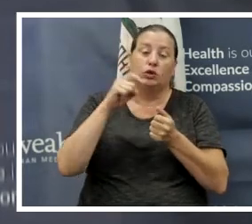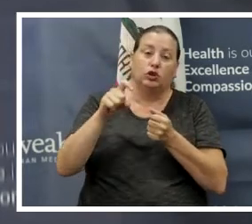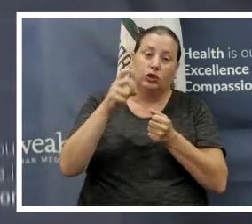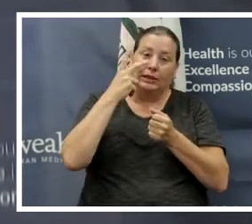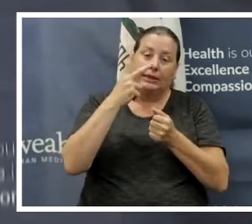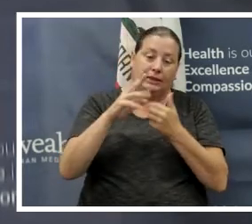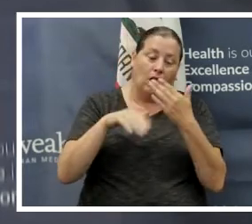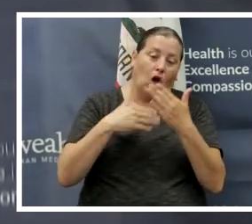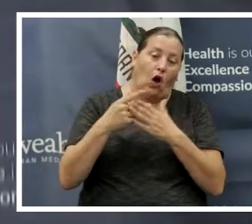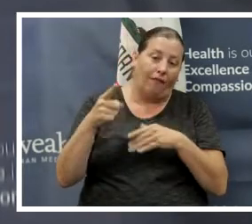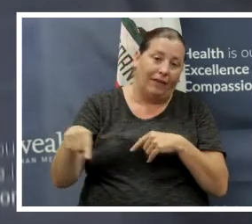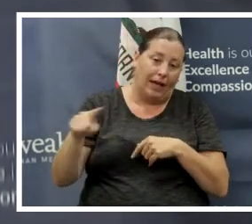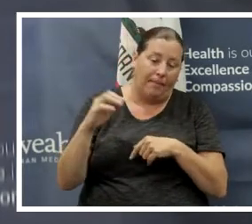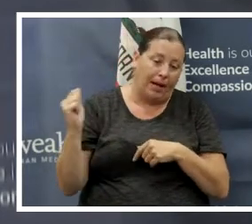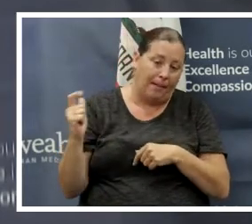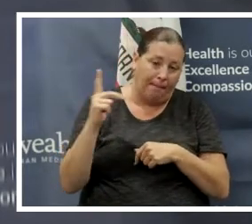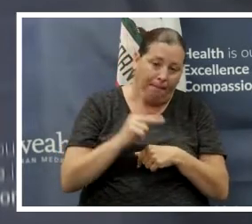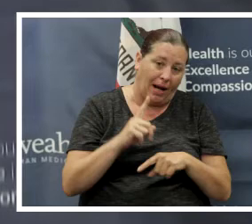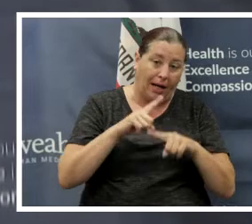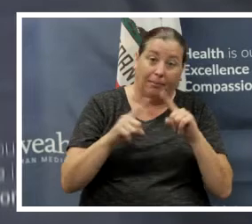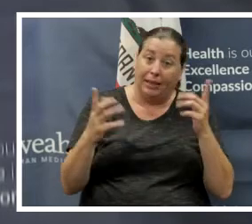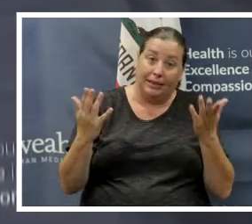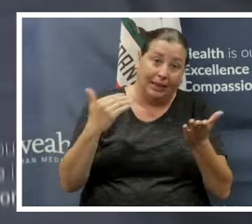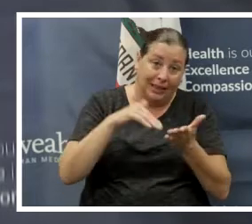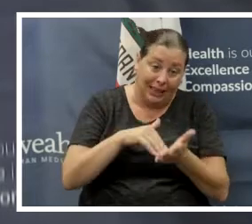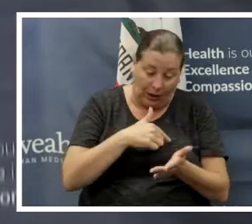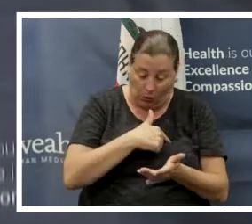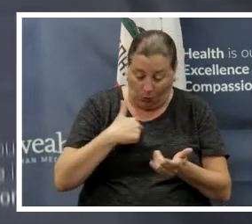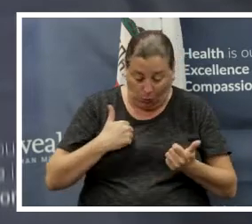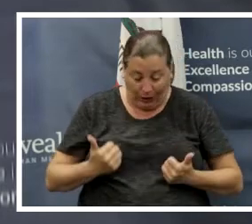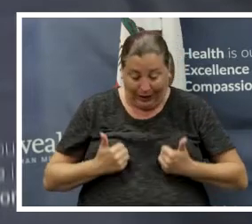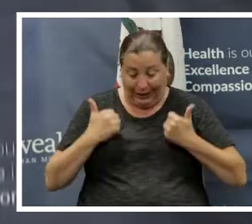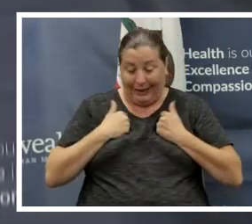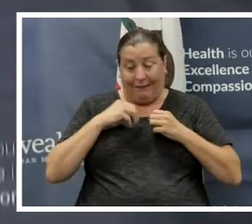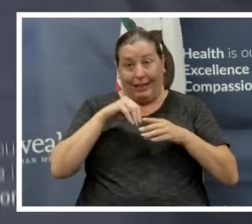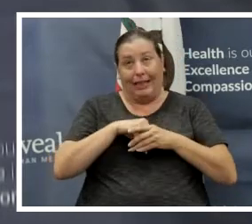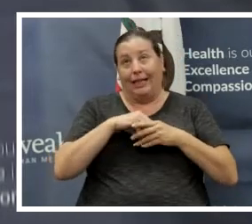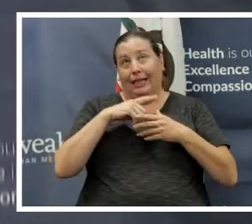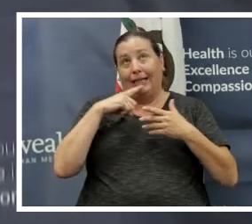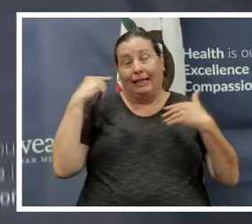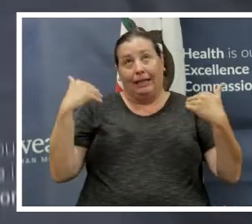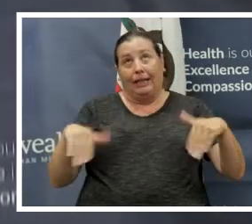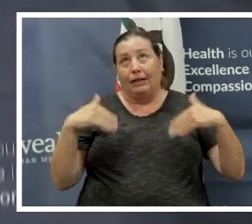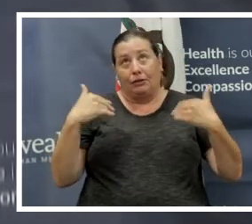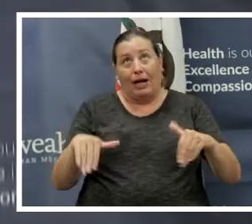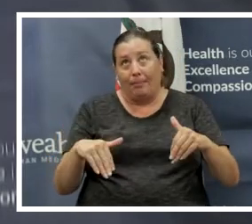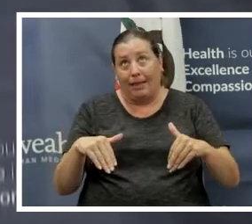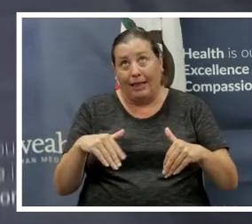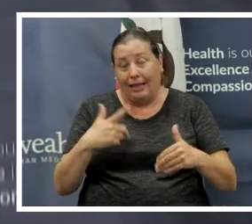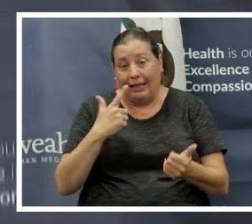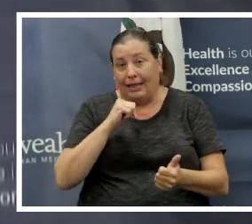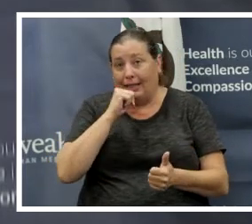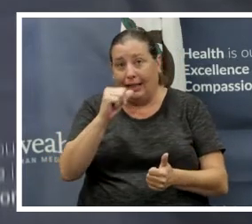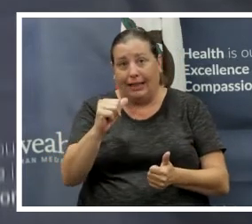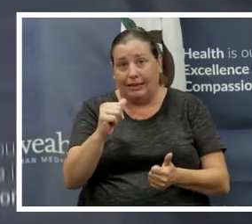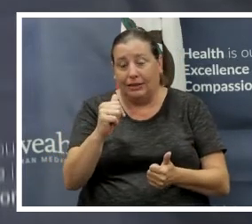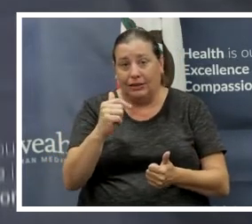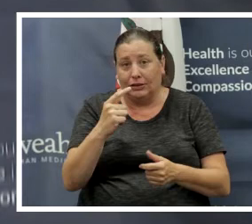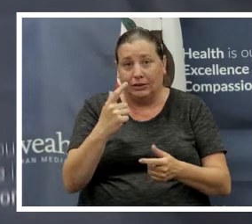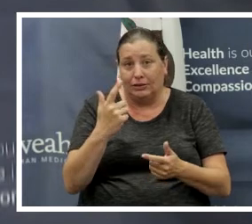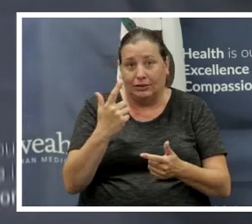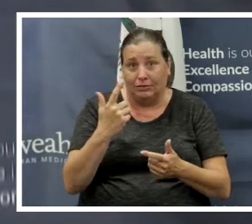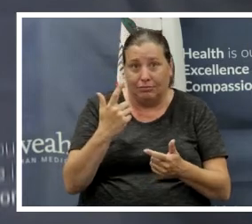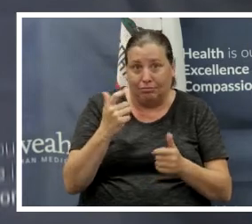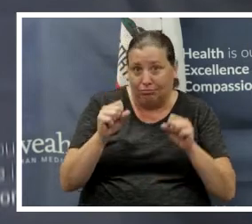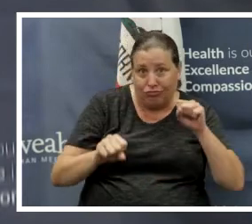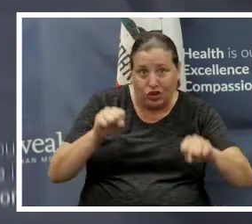back. But again, we're living in incredibly uncertain times. I know folks would like me to